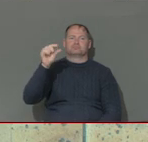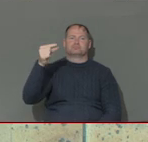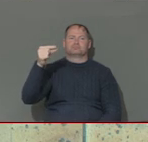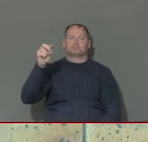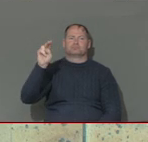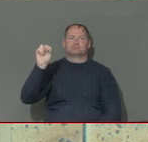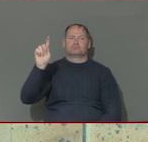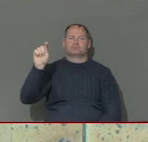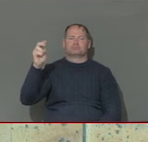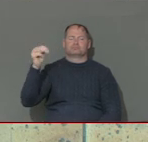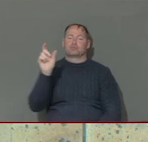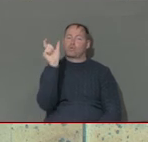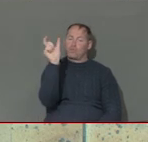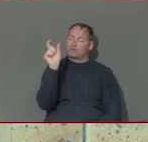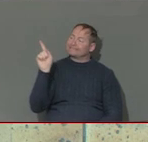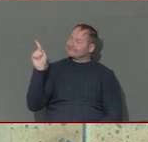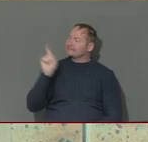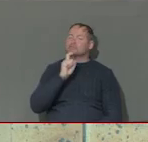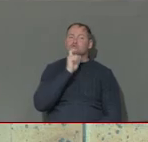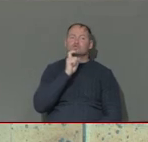You only use the term